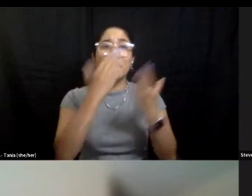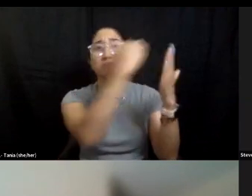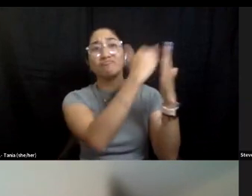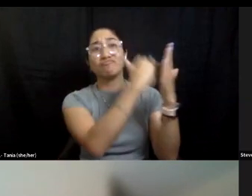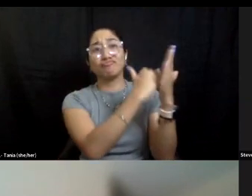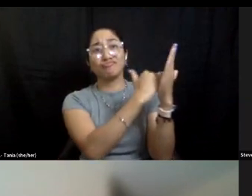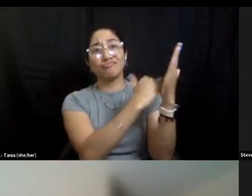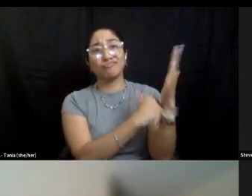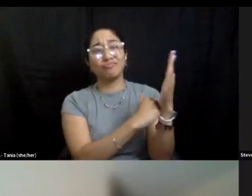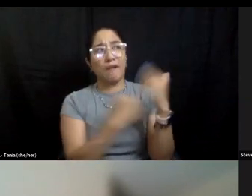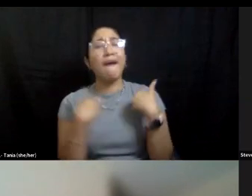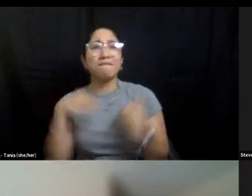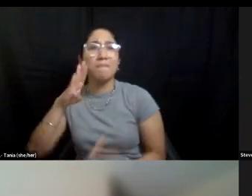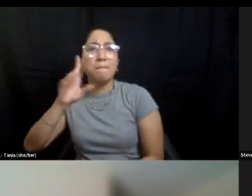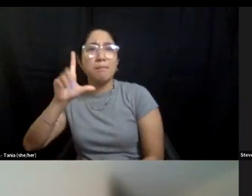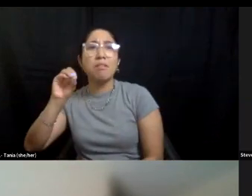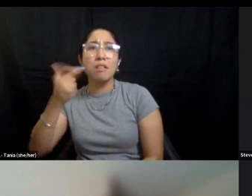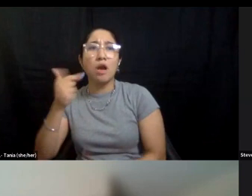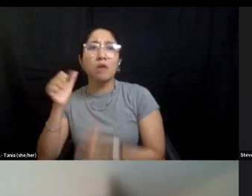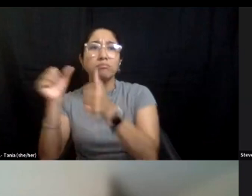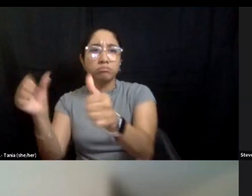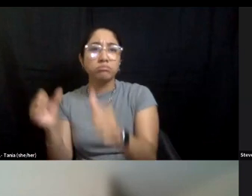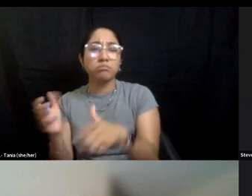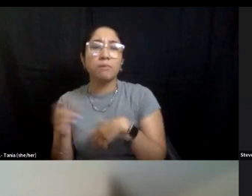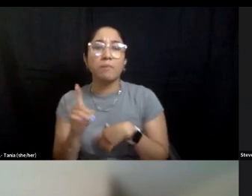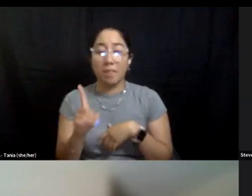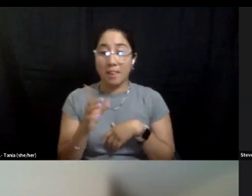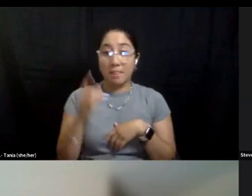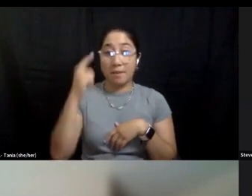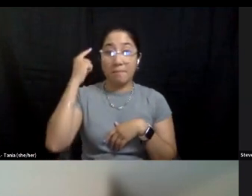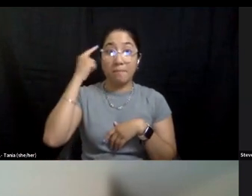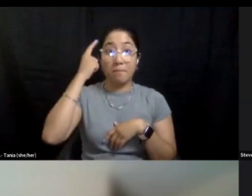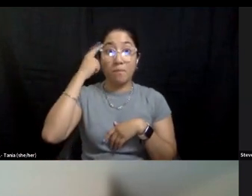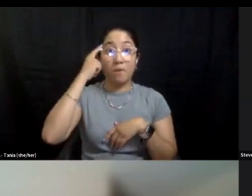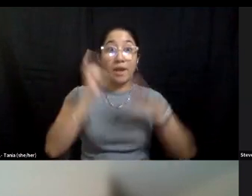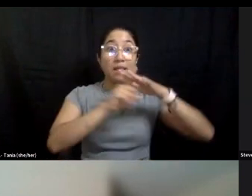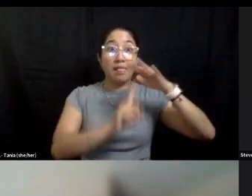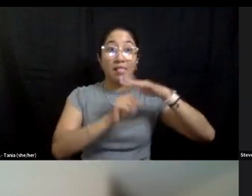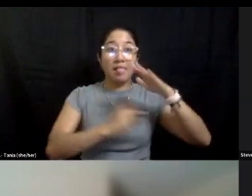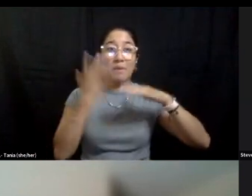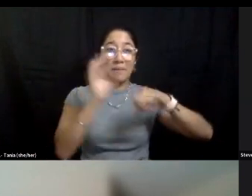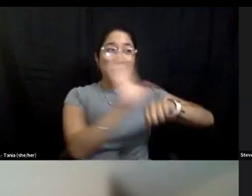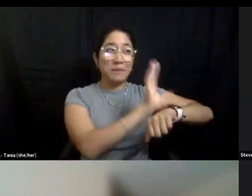but my brain is fully blanking because I'm paranoid about my computer. I'm sorry.